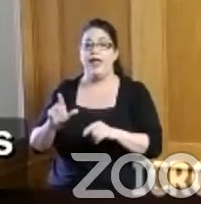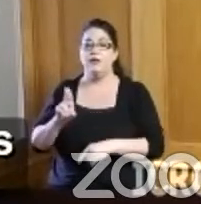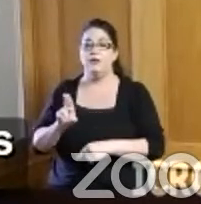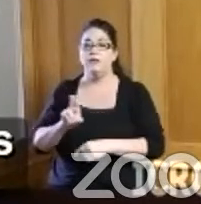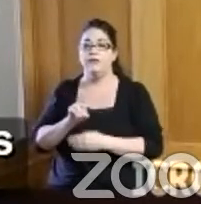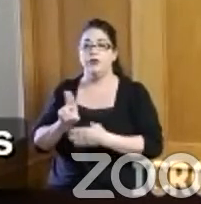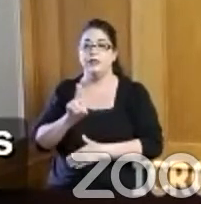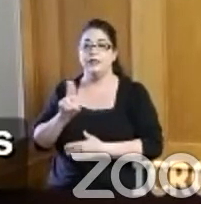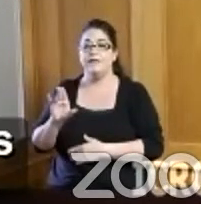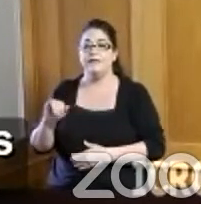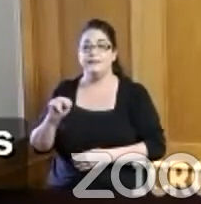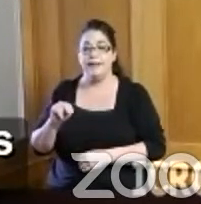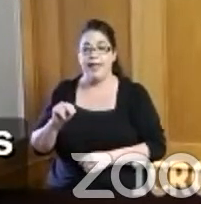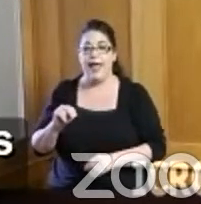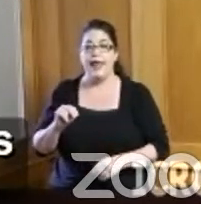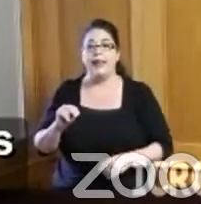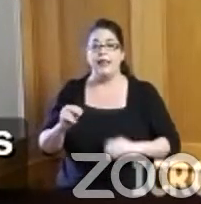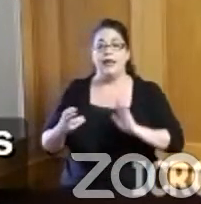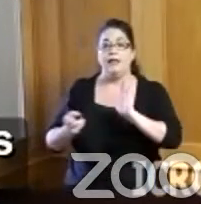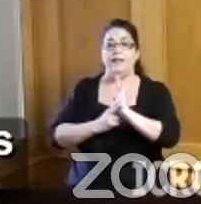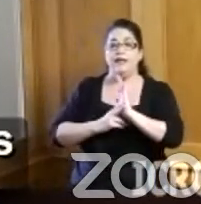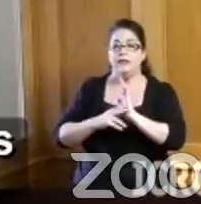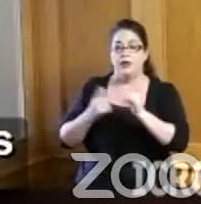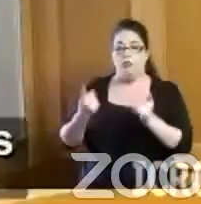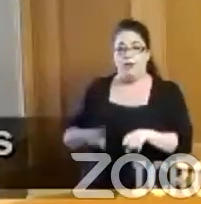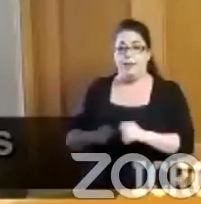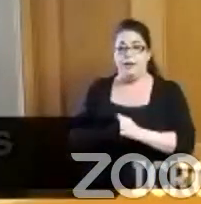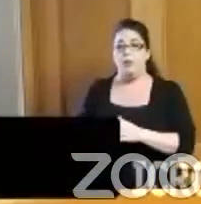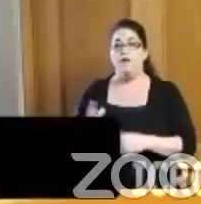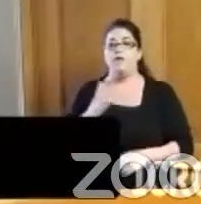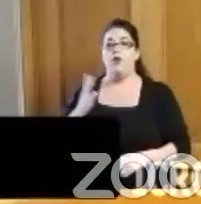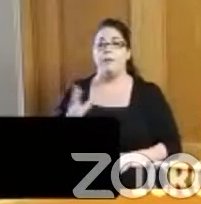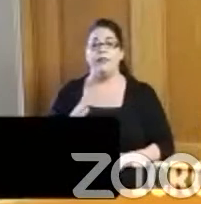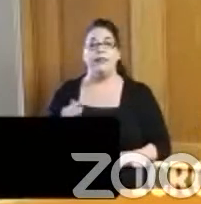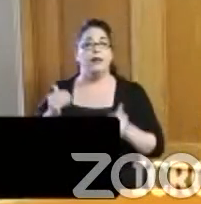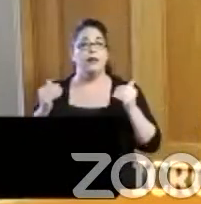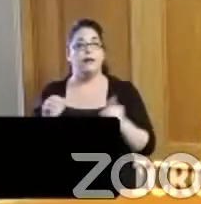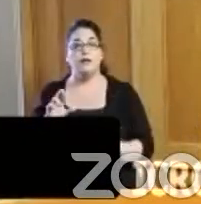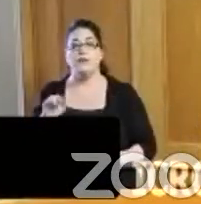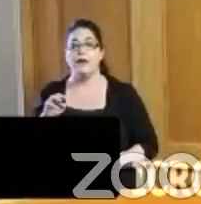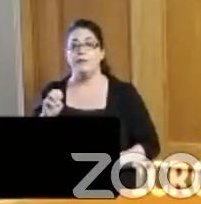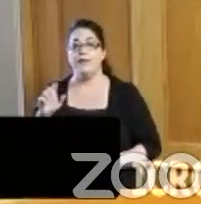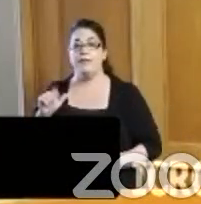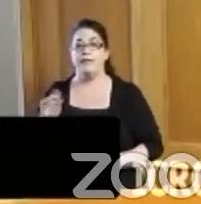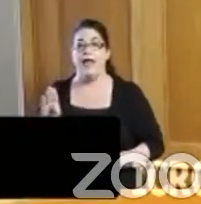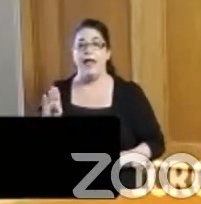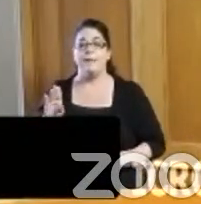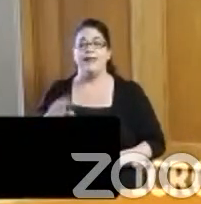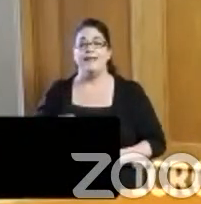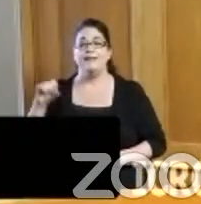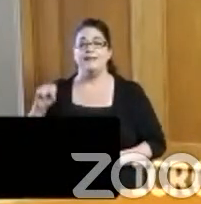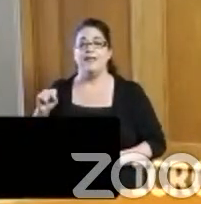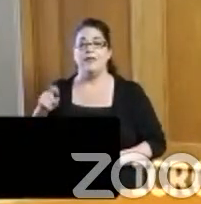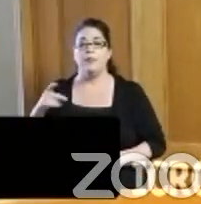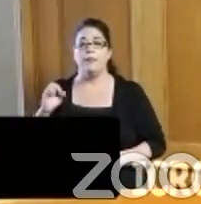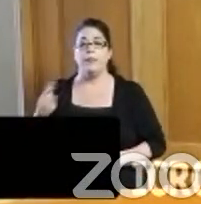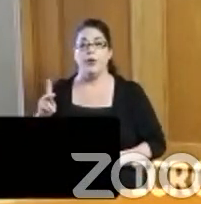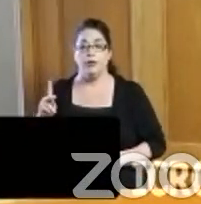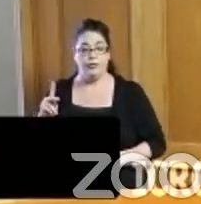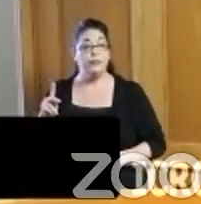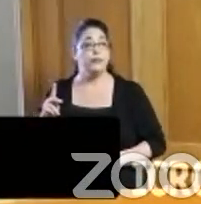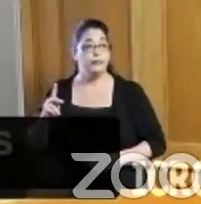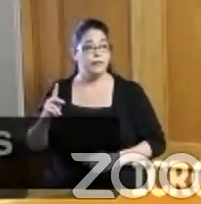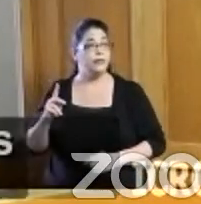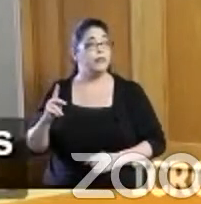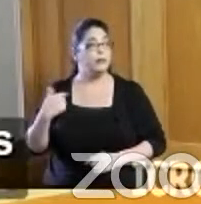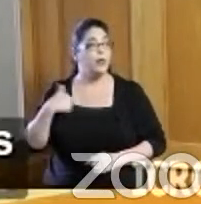Cincinnati. So as we have formally moved into the new crime lab facility up in Summit Park, there we have